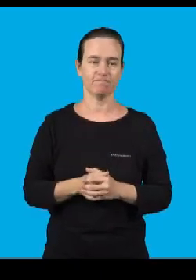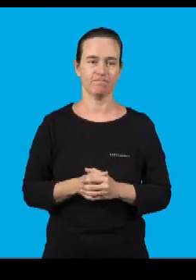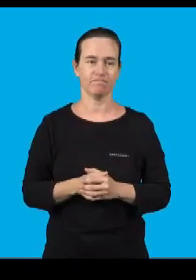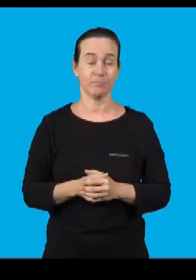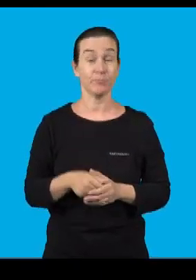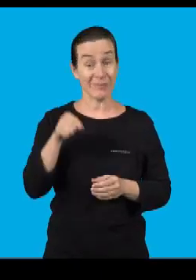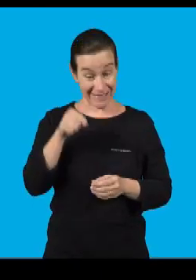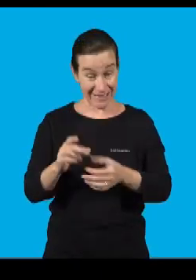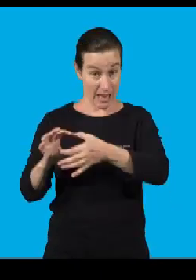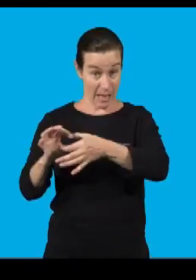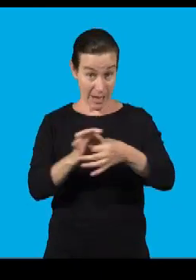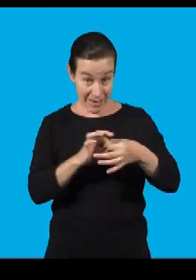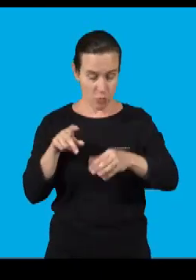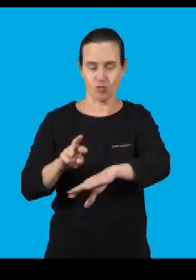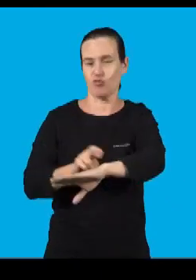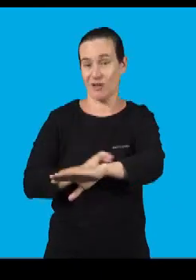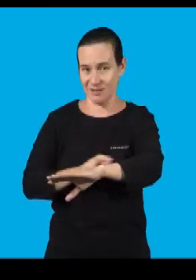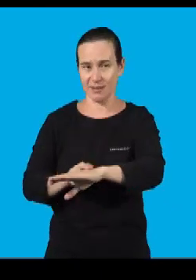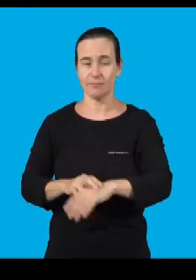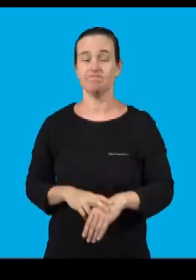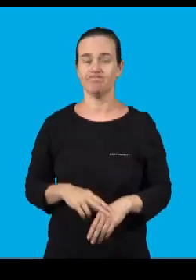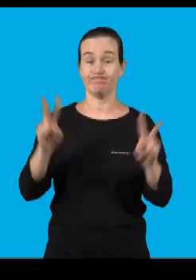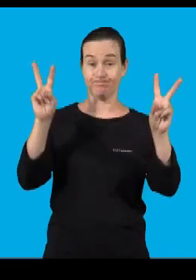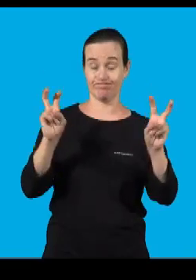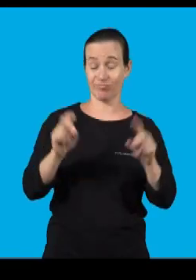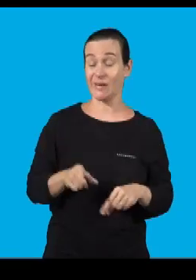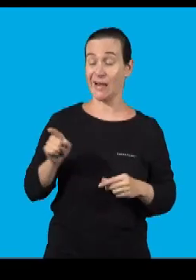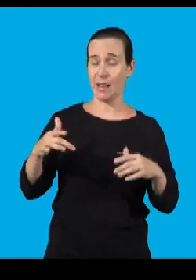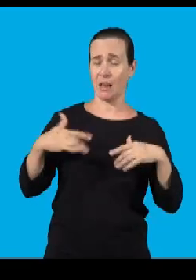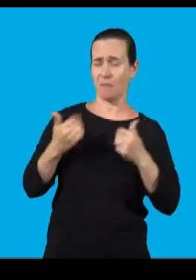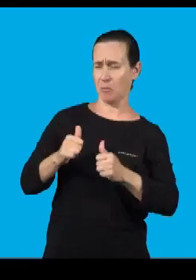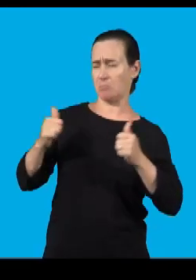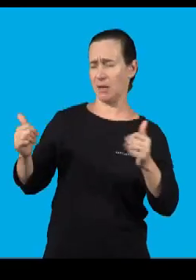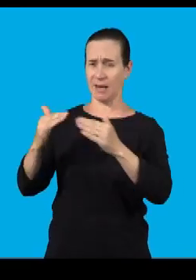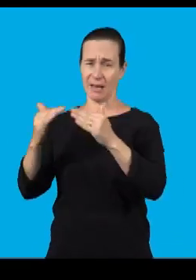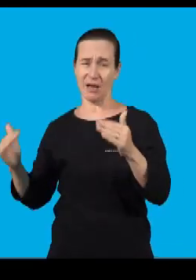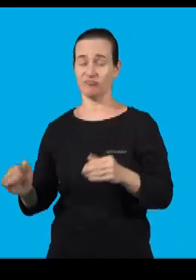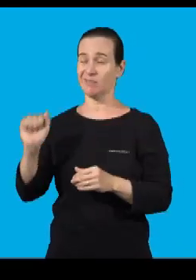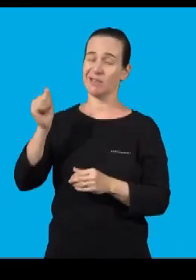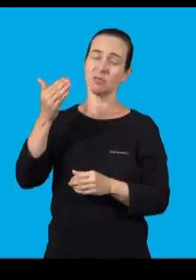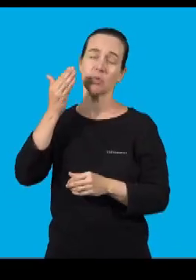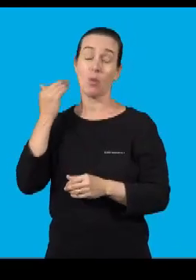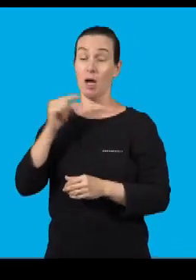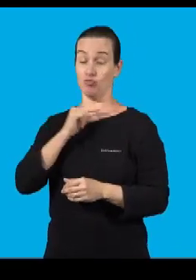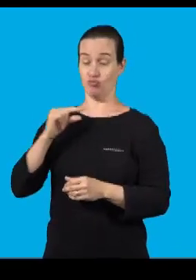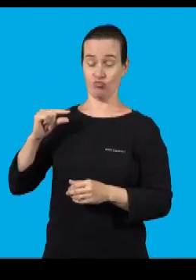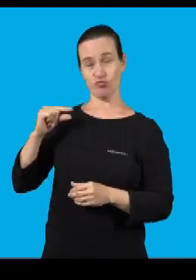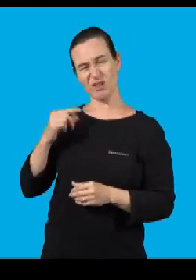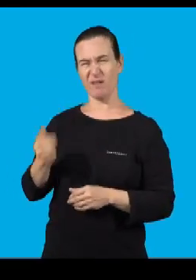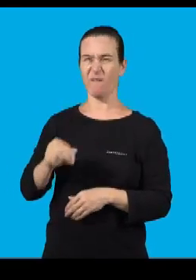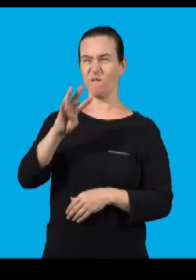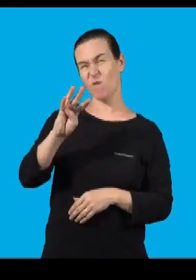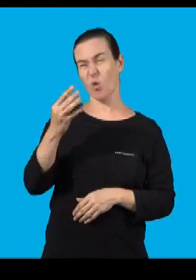you. Link to the theme of racism, all right? He says, he lives in a big house and his white priests